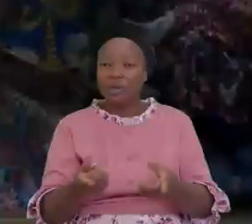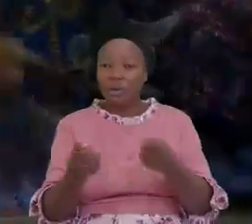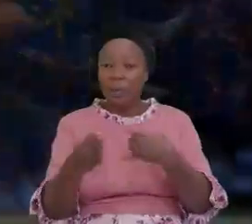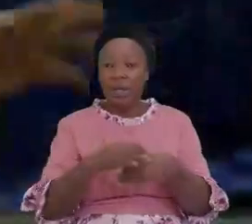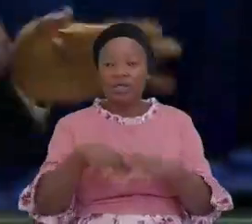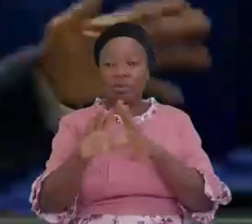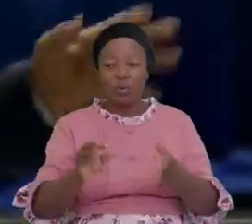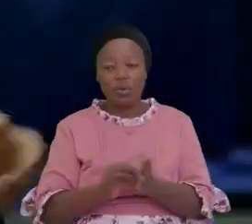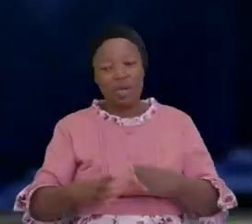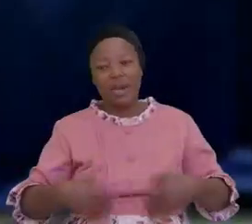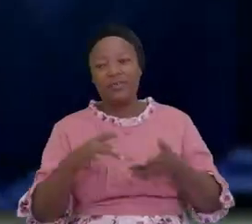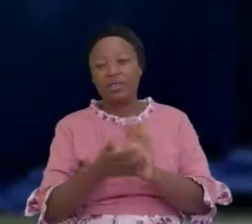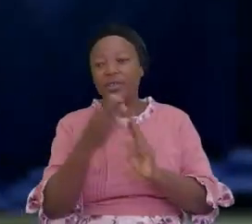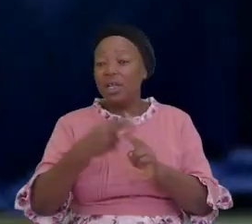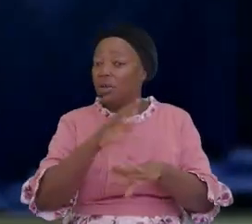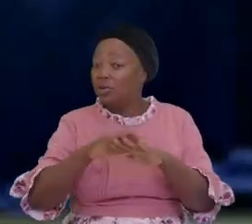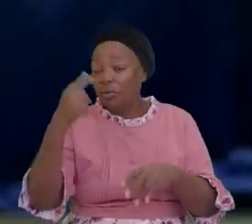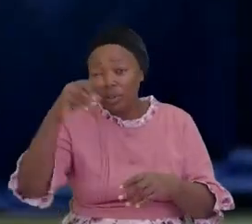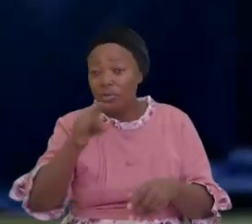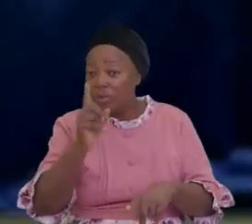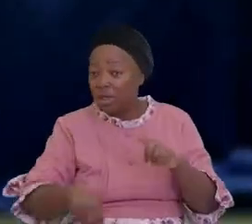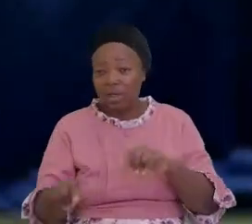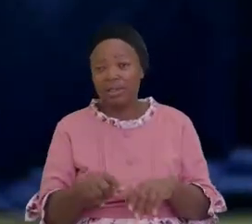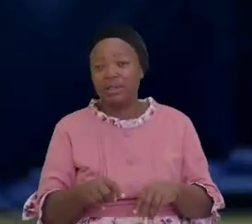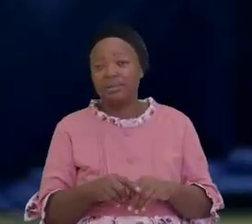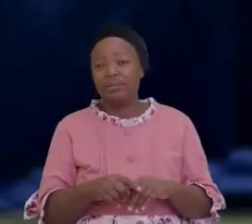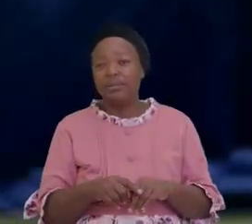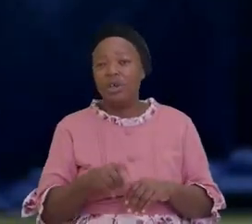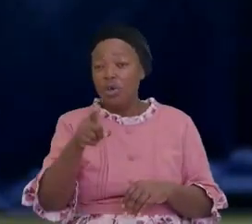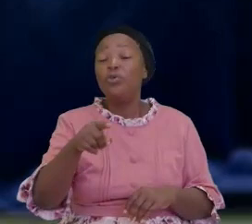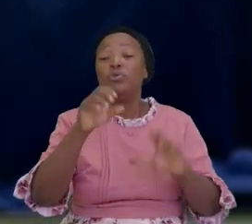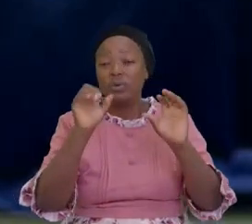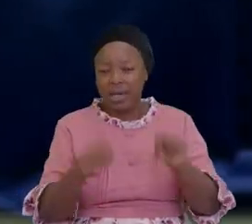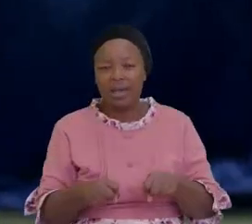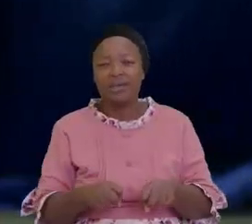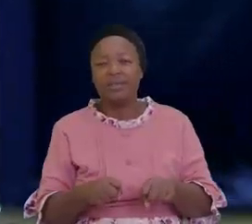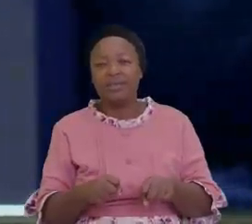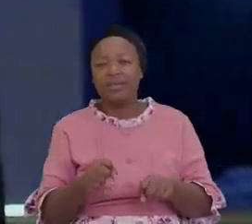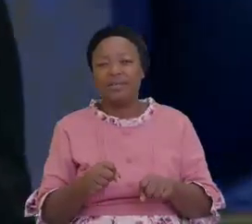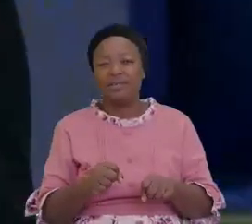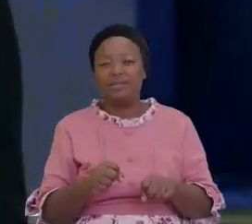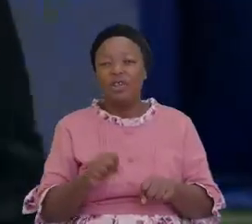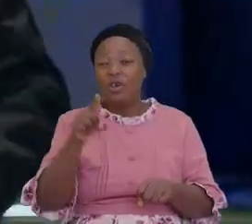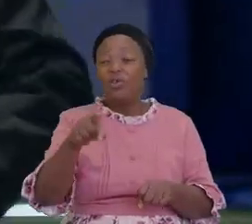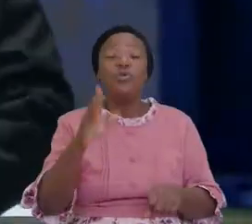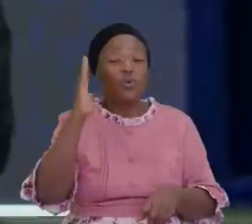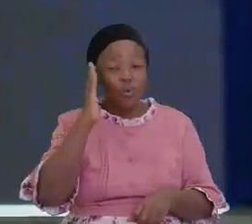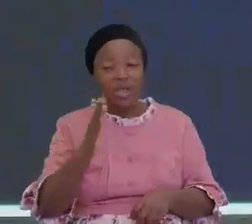Don't think you cannot. You can. You